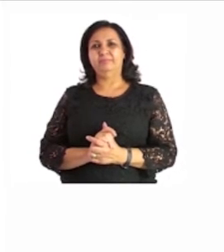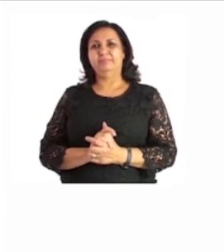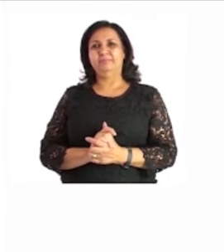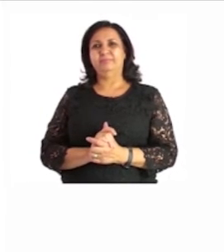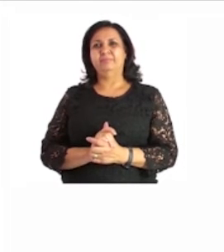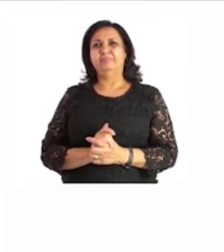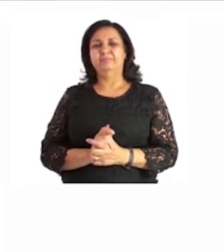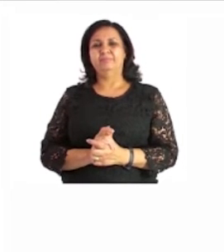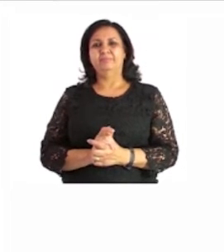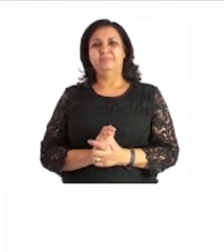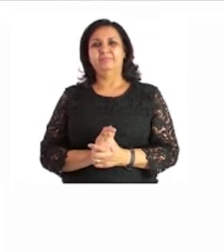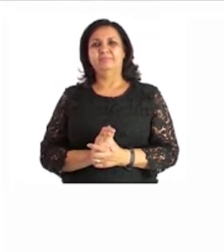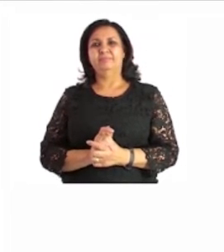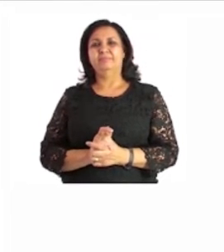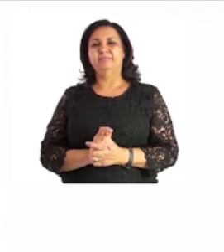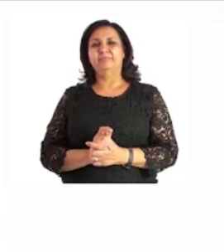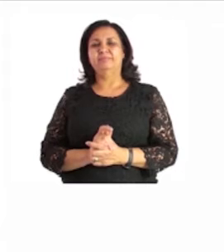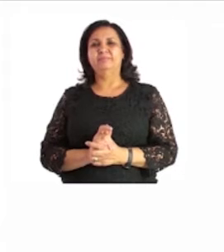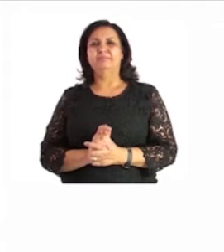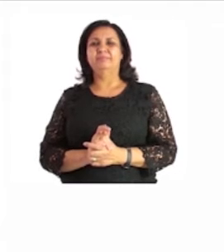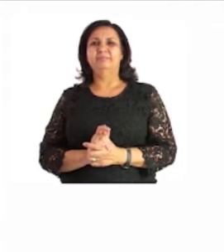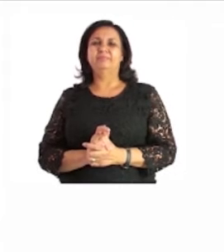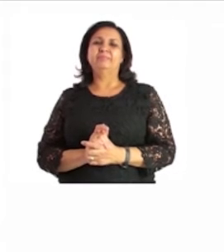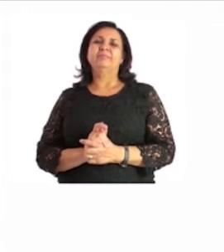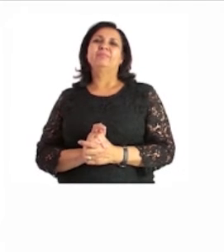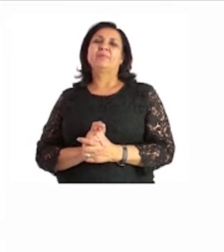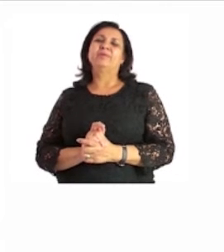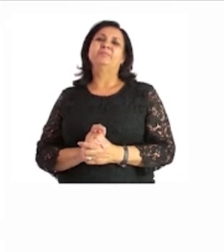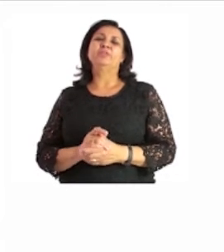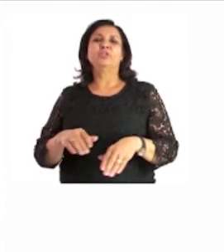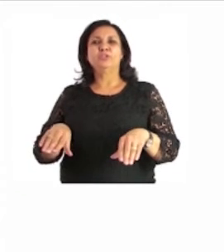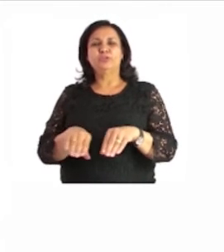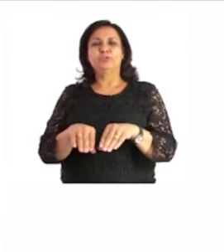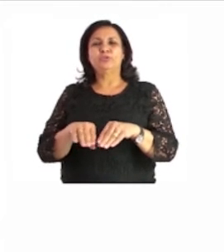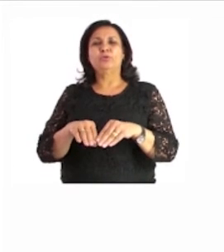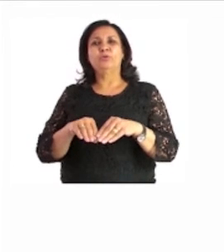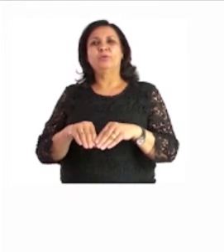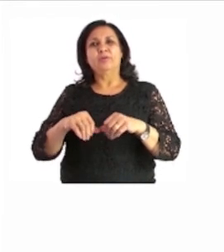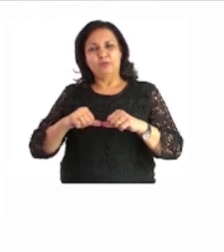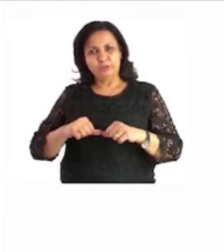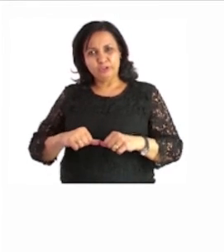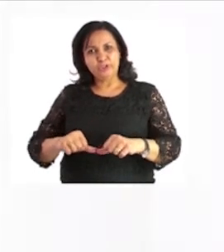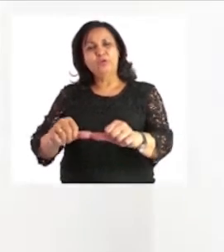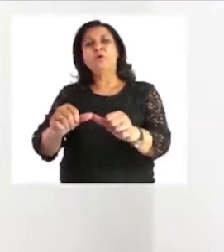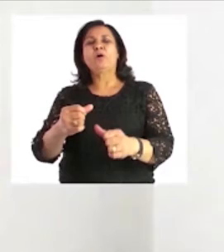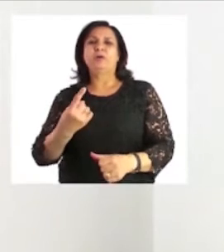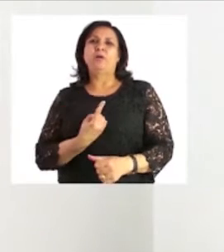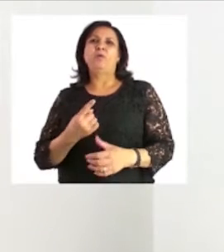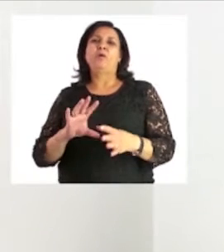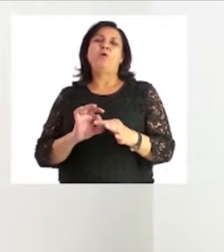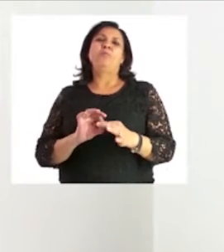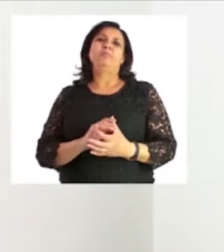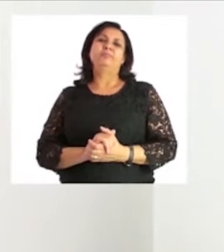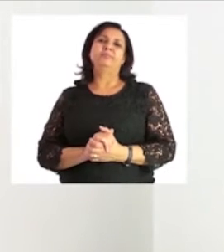That is the exercise. Hope you will do the rest of the exercise all by yourself at